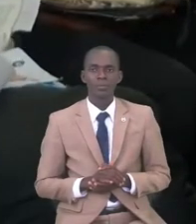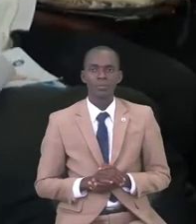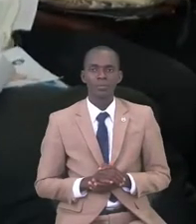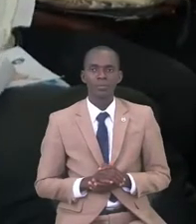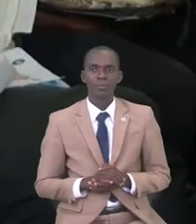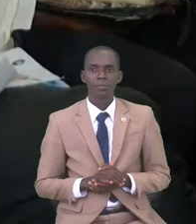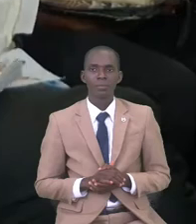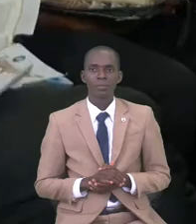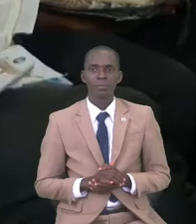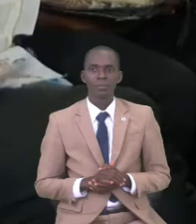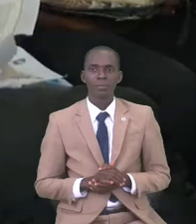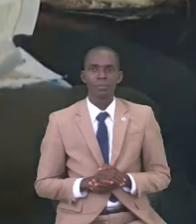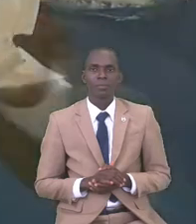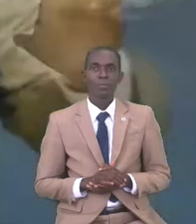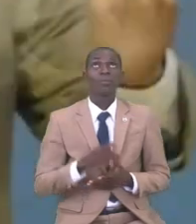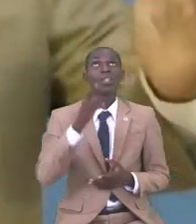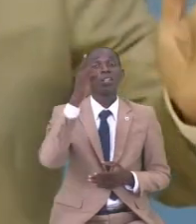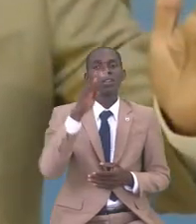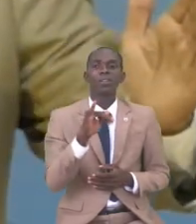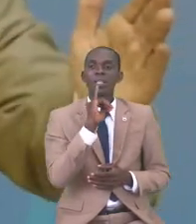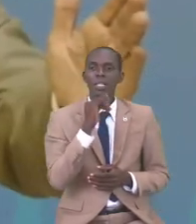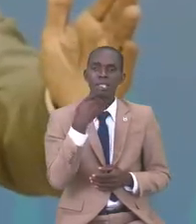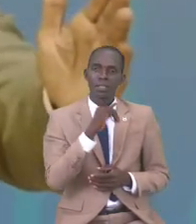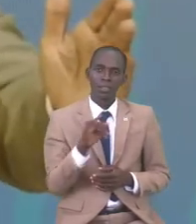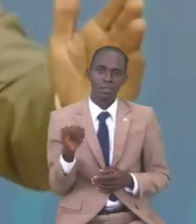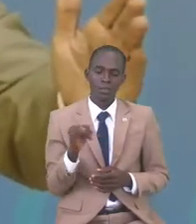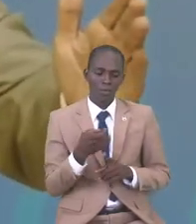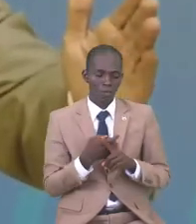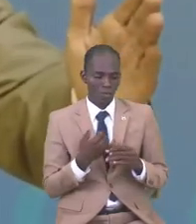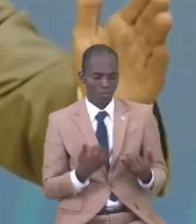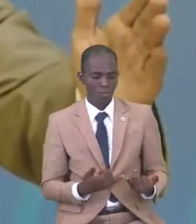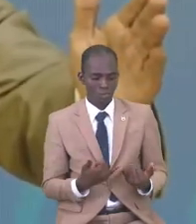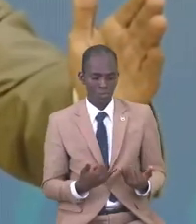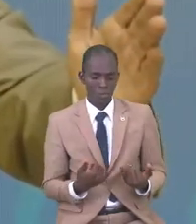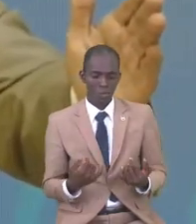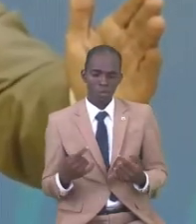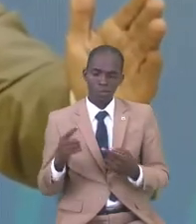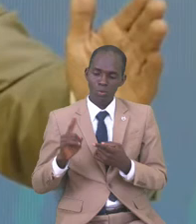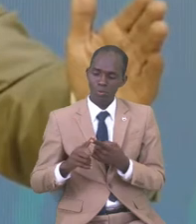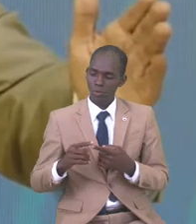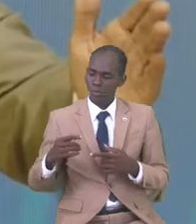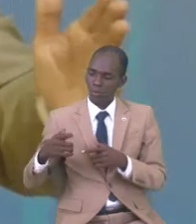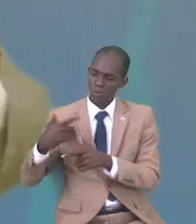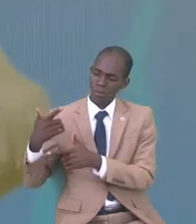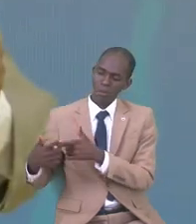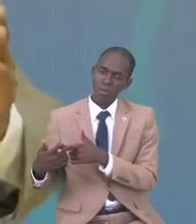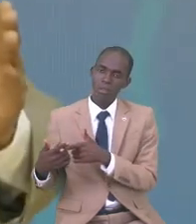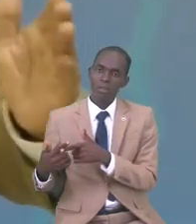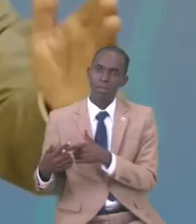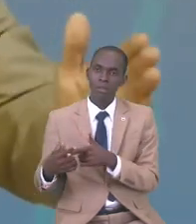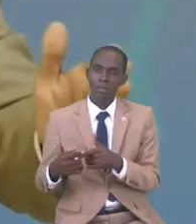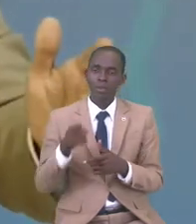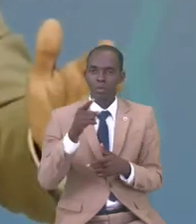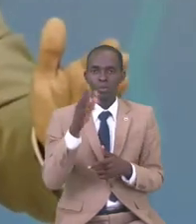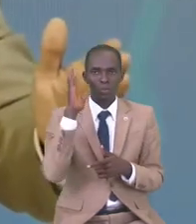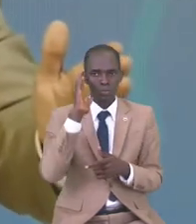Listen, God is saying, from now to there, you